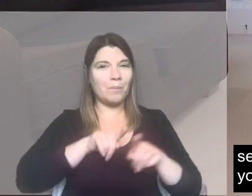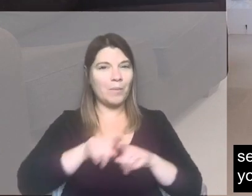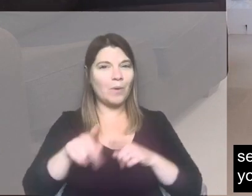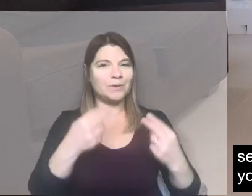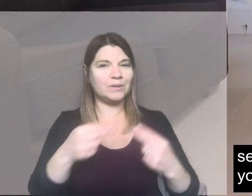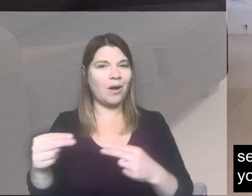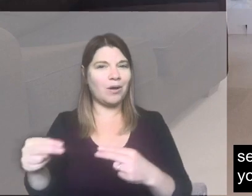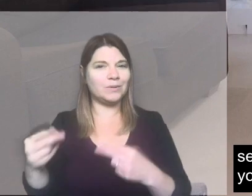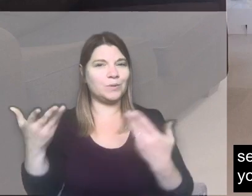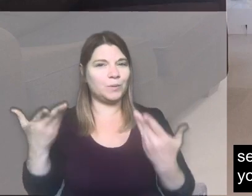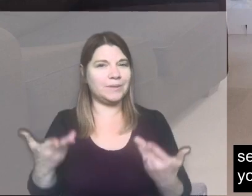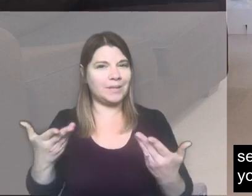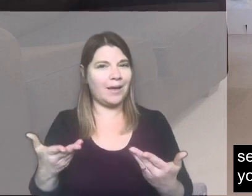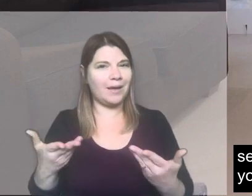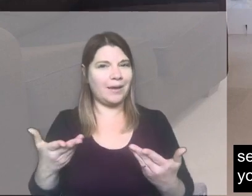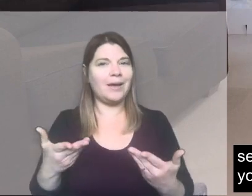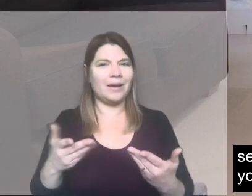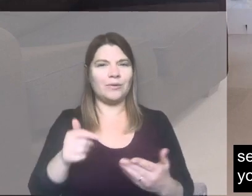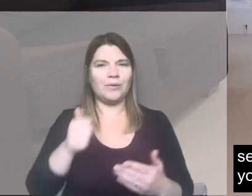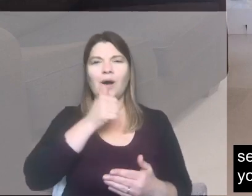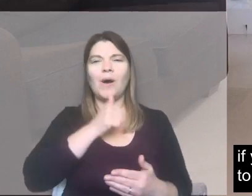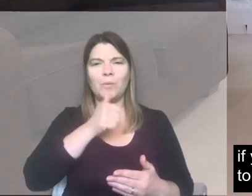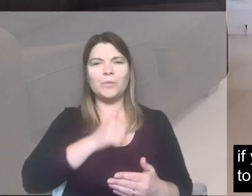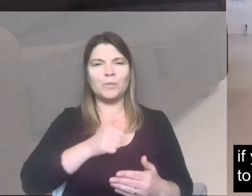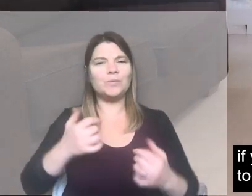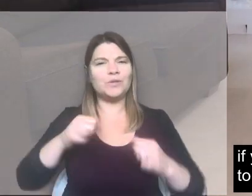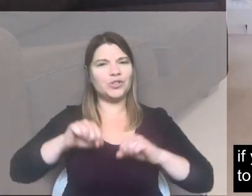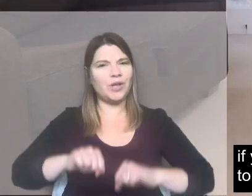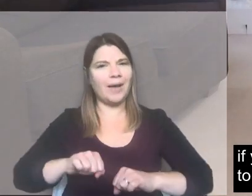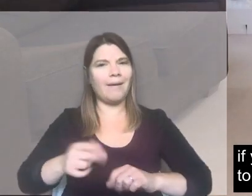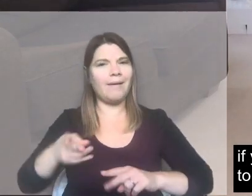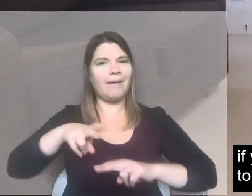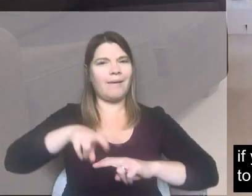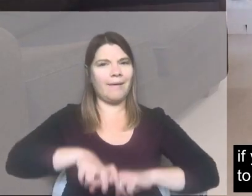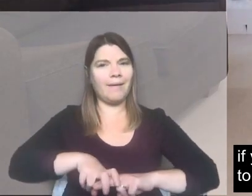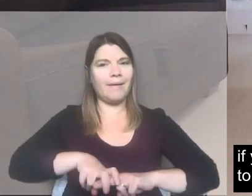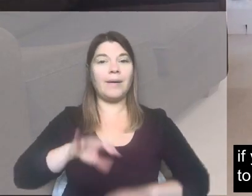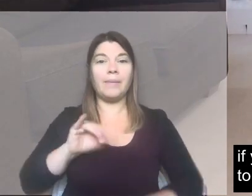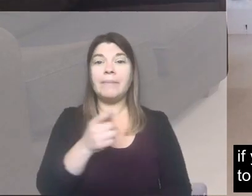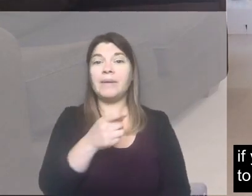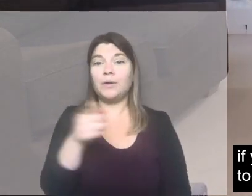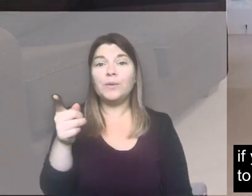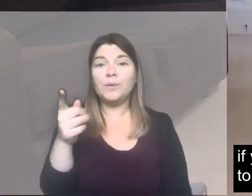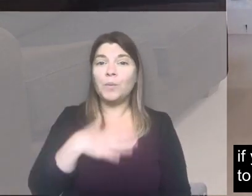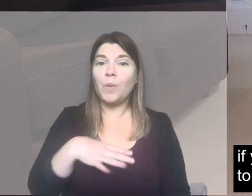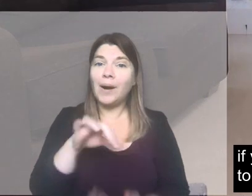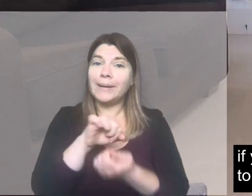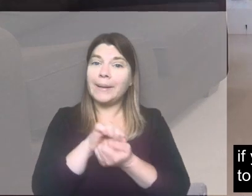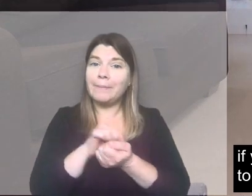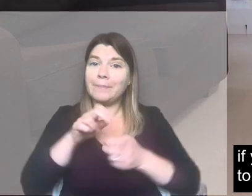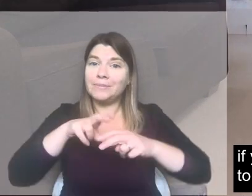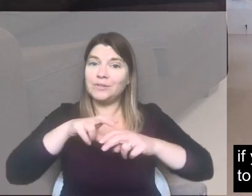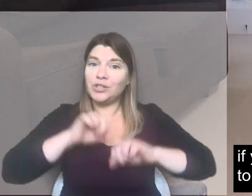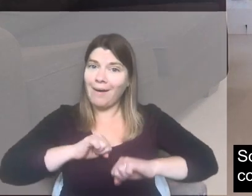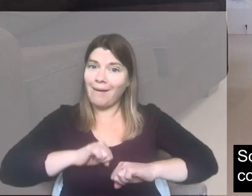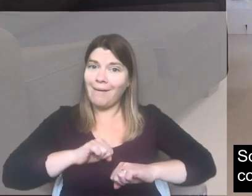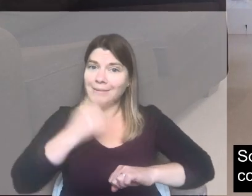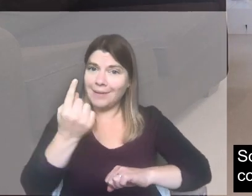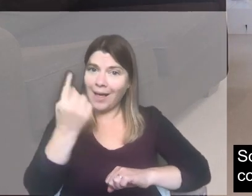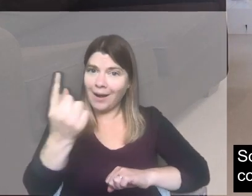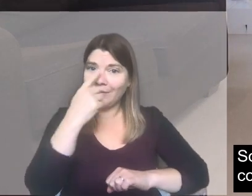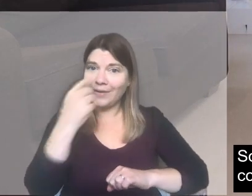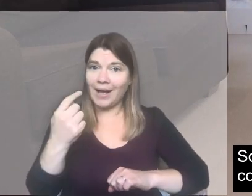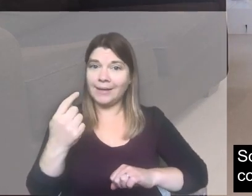So when you're rearranging your furniture, you might want to think if you do want to keep one chair for you to sit on, that might be more comfortable.